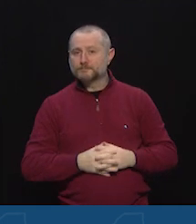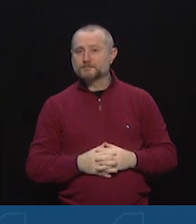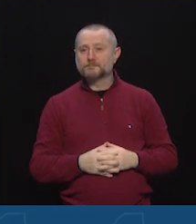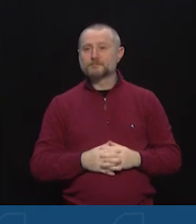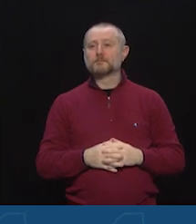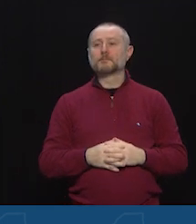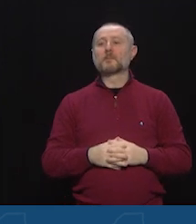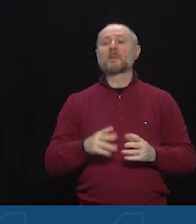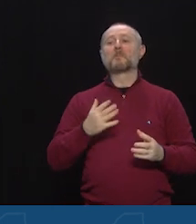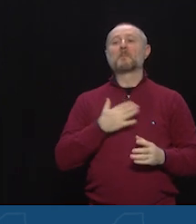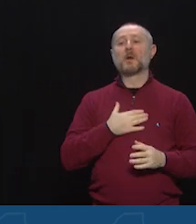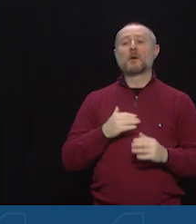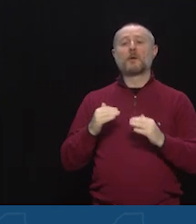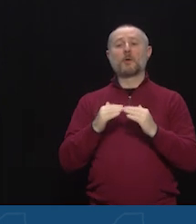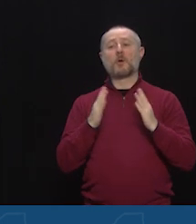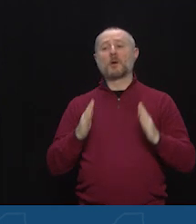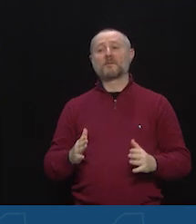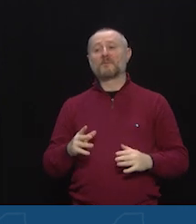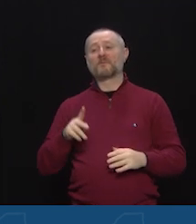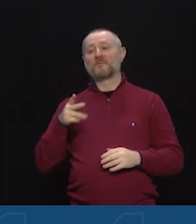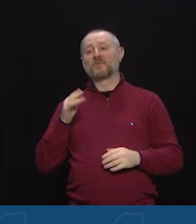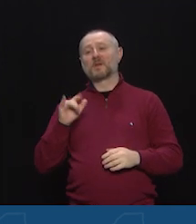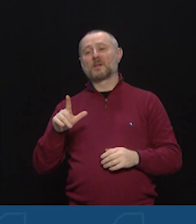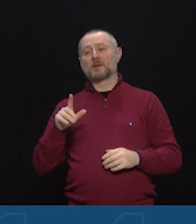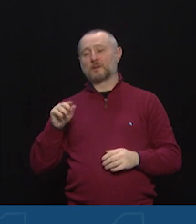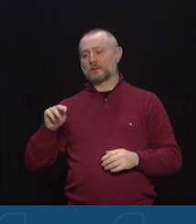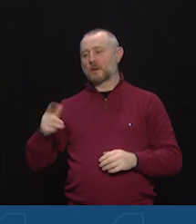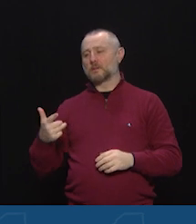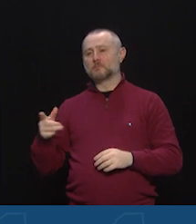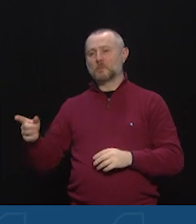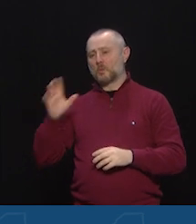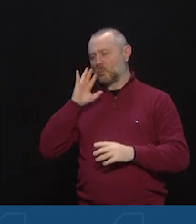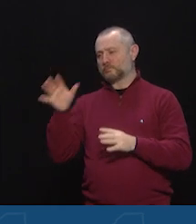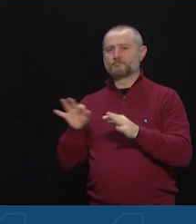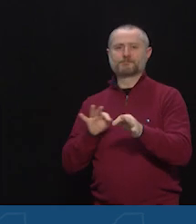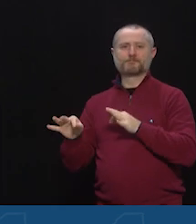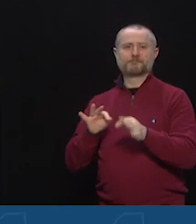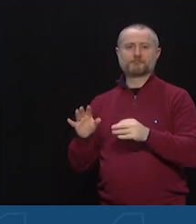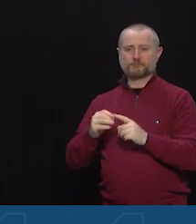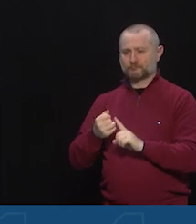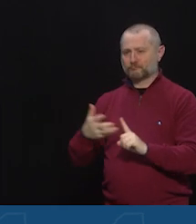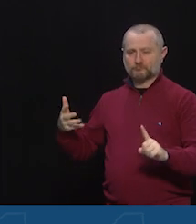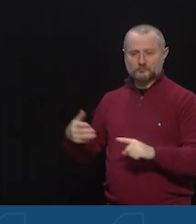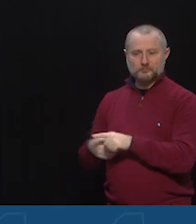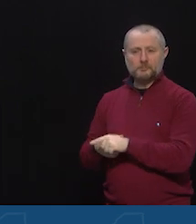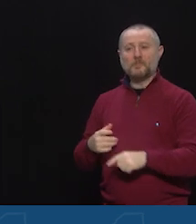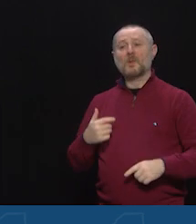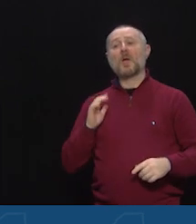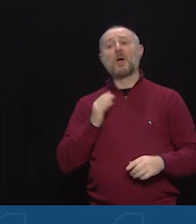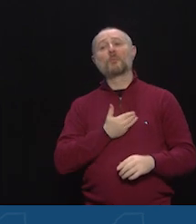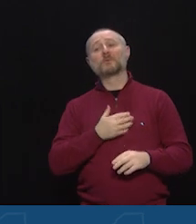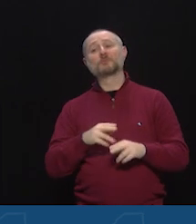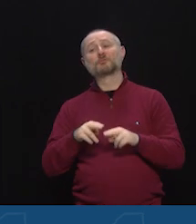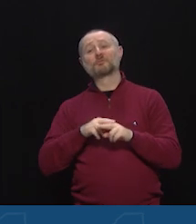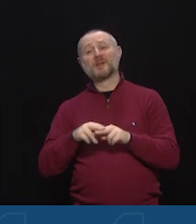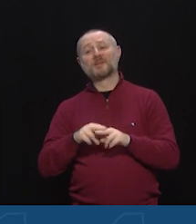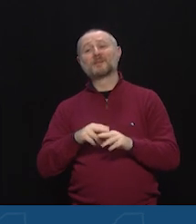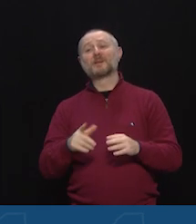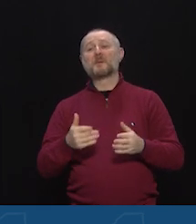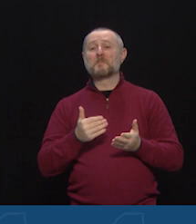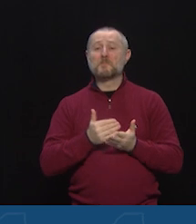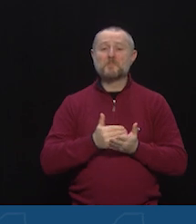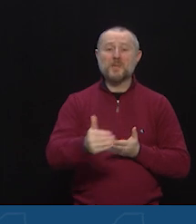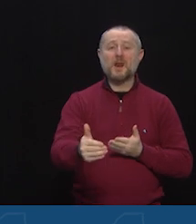Phil Eng is here to explain more if need be. We do have all of our snow fighting trains and tow trucks and